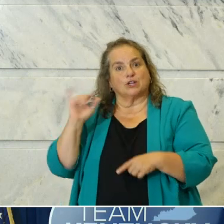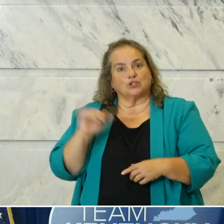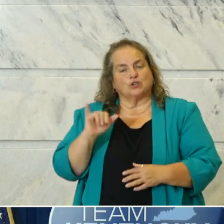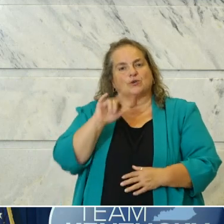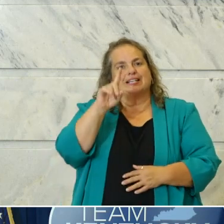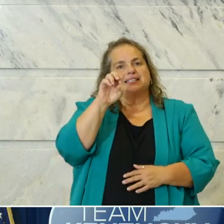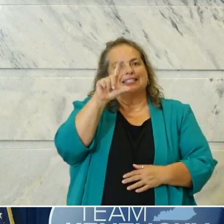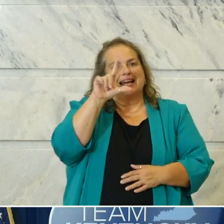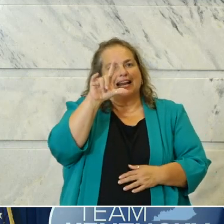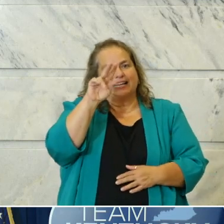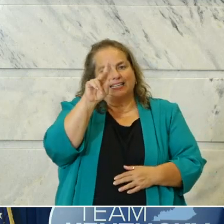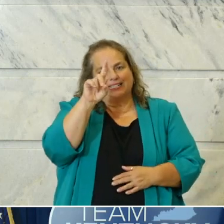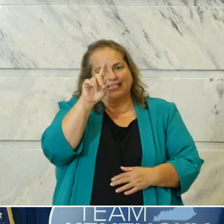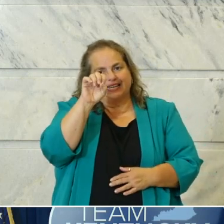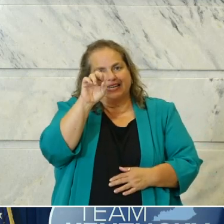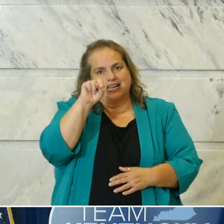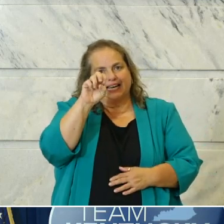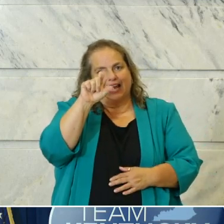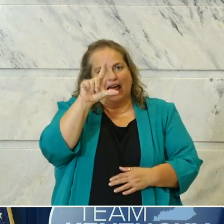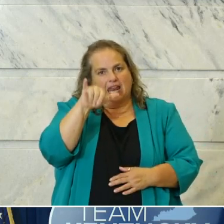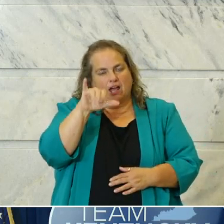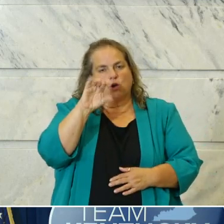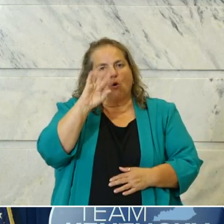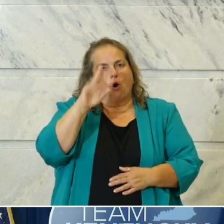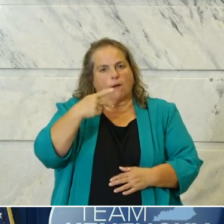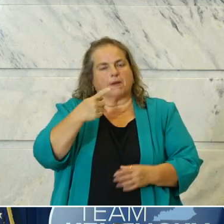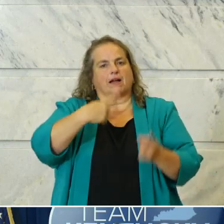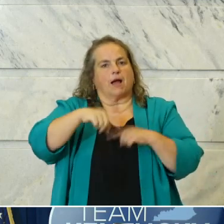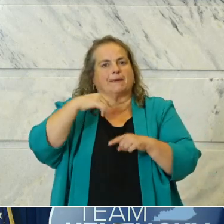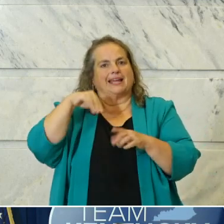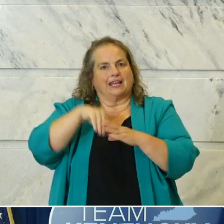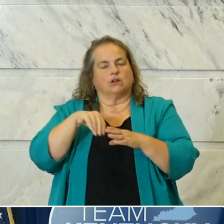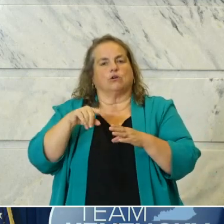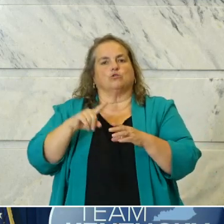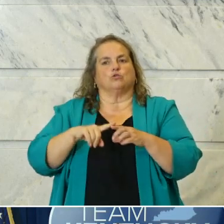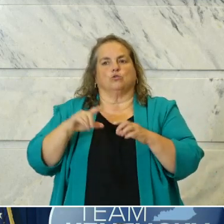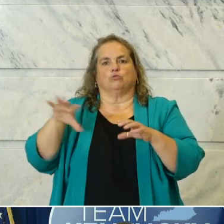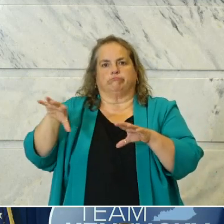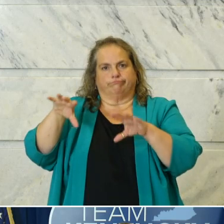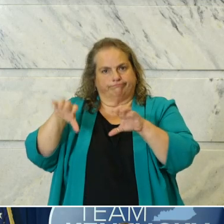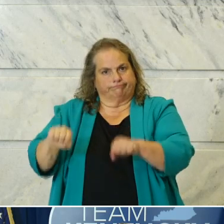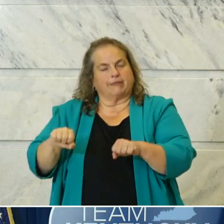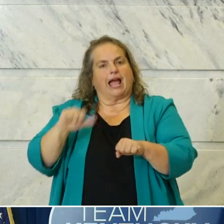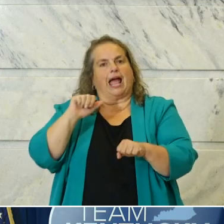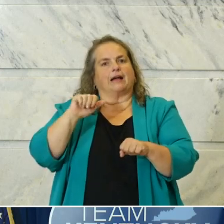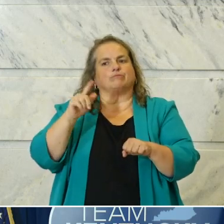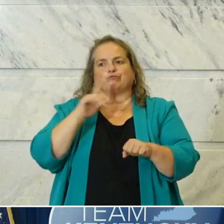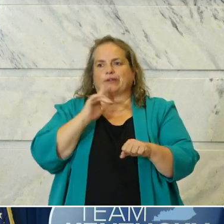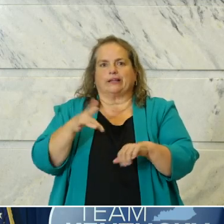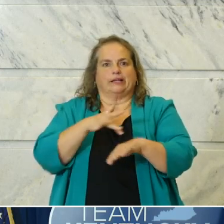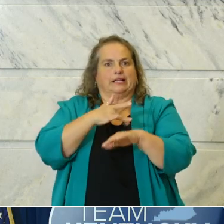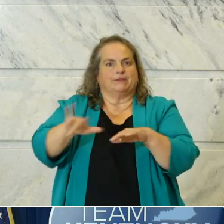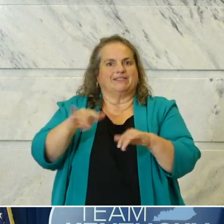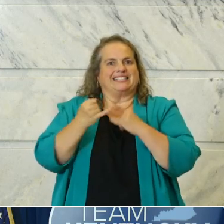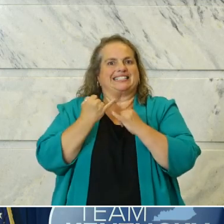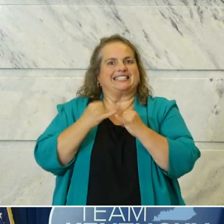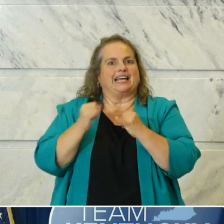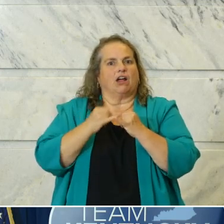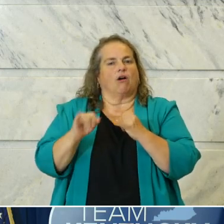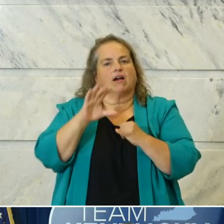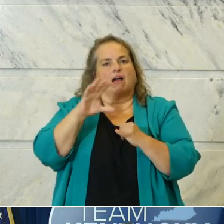in to an abandoned AK Steel facility, creating new hope at a place that when you drove